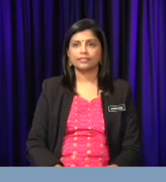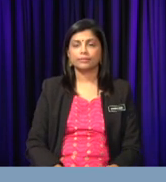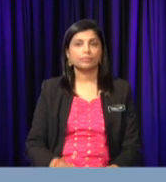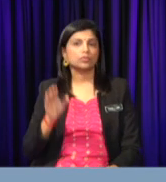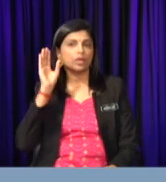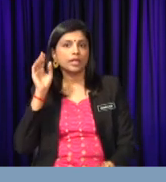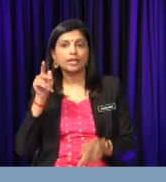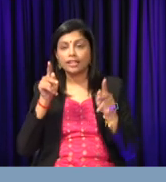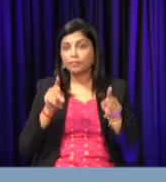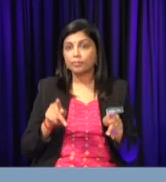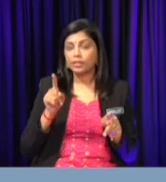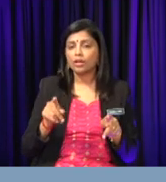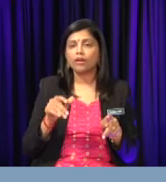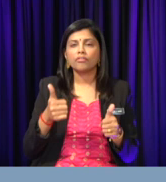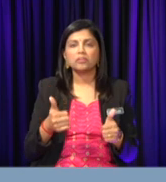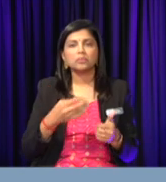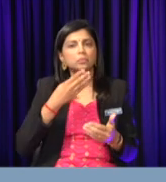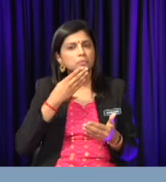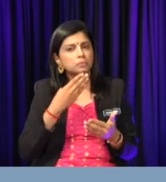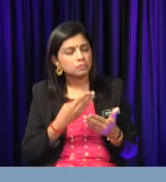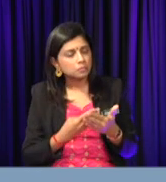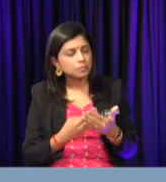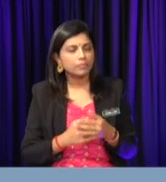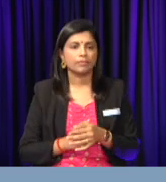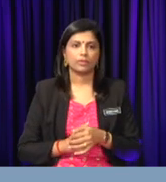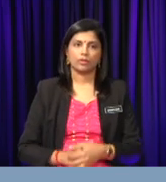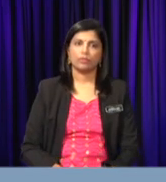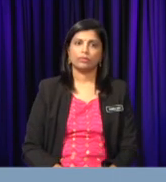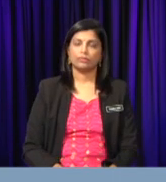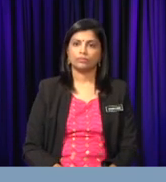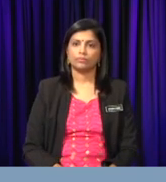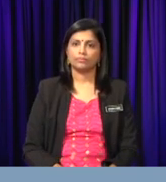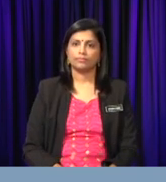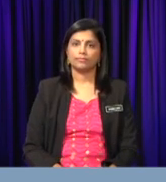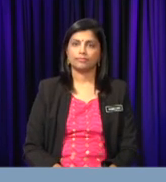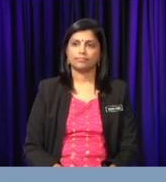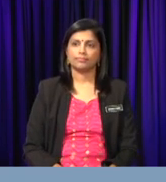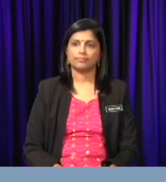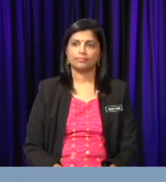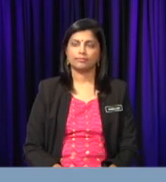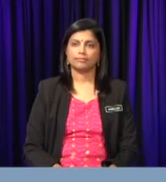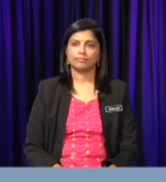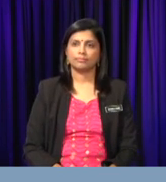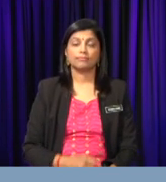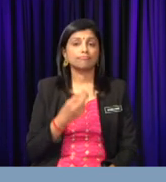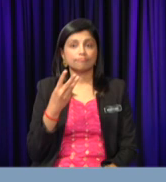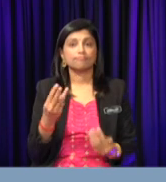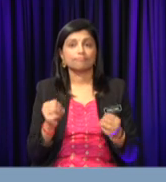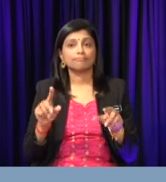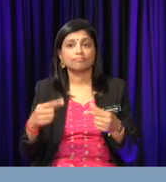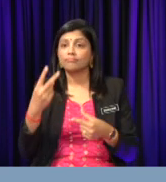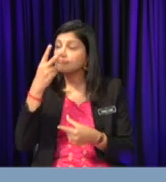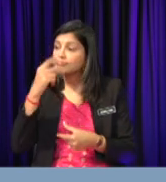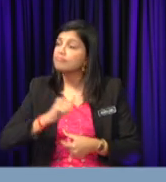there are quite polite. All right. Yes. Known as well mannered. Yeah. Okay. So I would like to go and experience that myself.